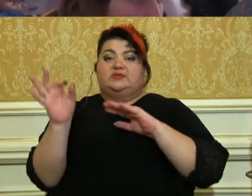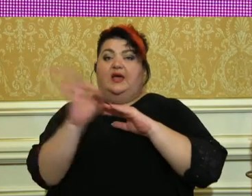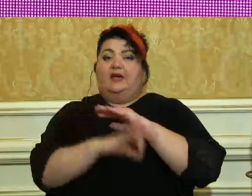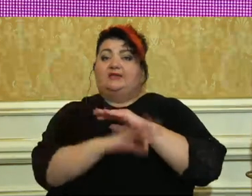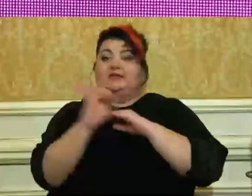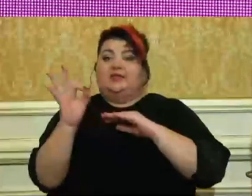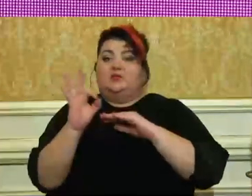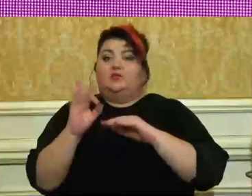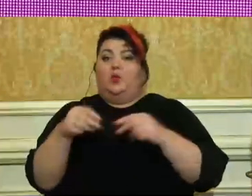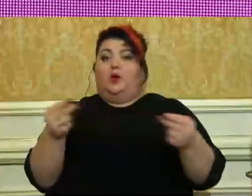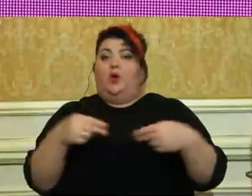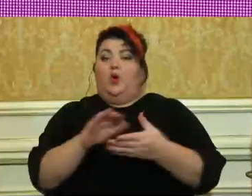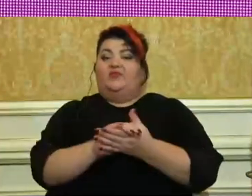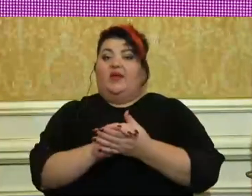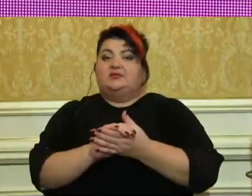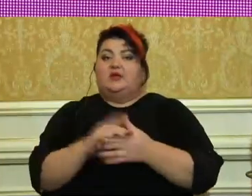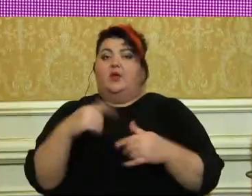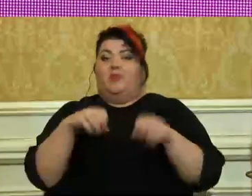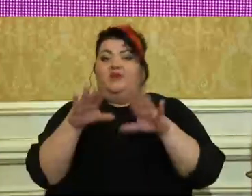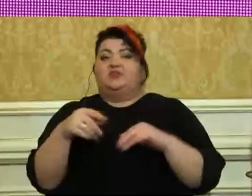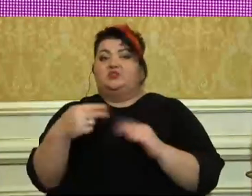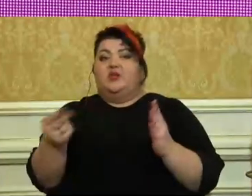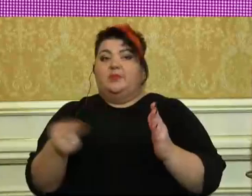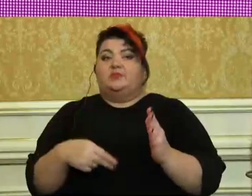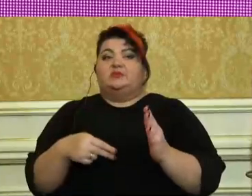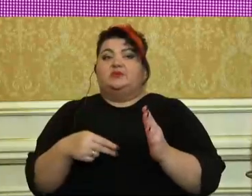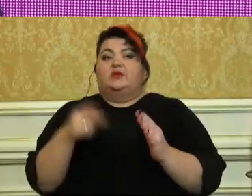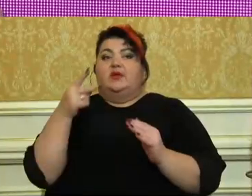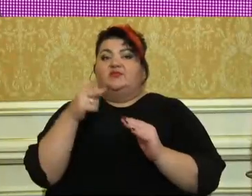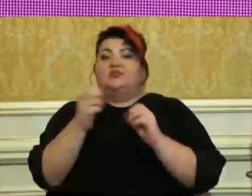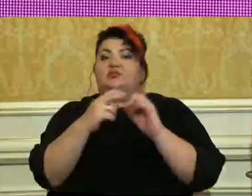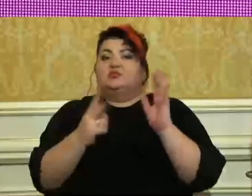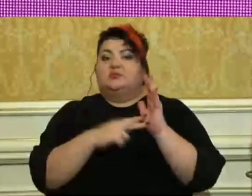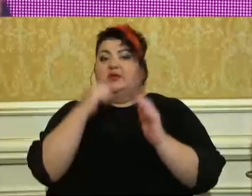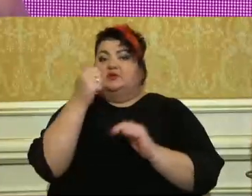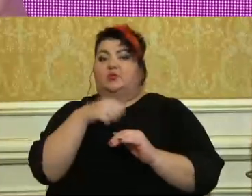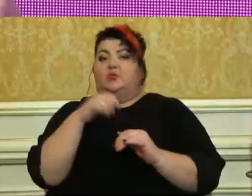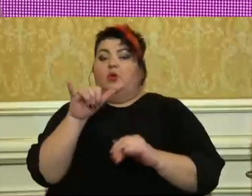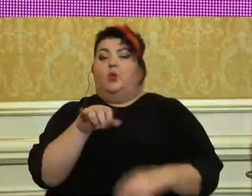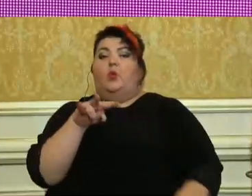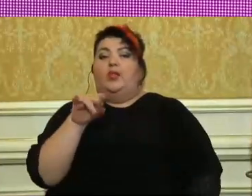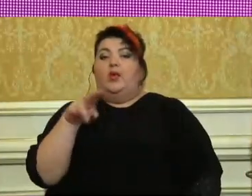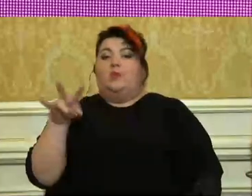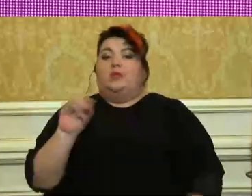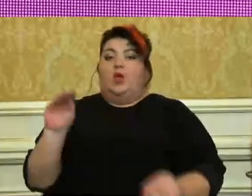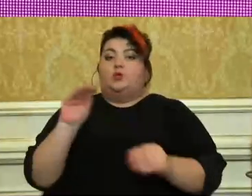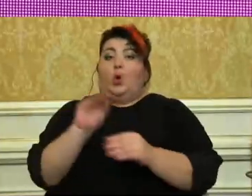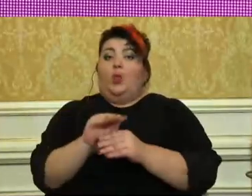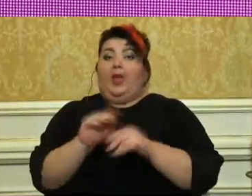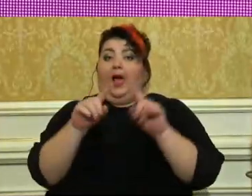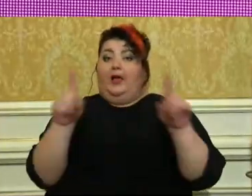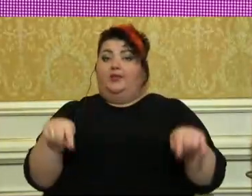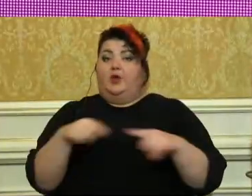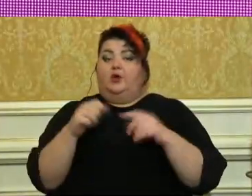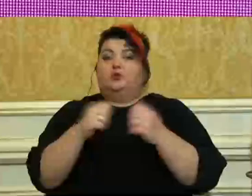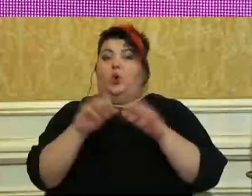member states to sign in June 2017 for the accession of the European Union to the Istanbul Convention. We got